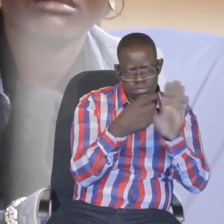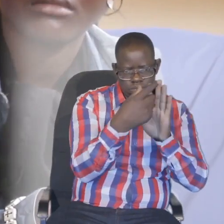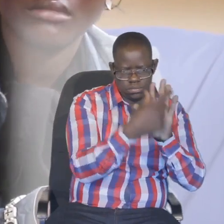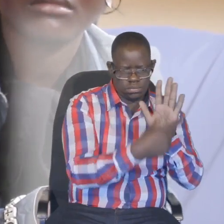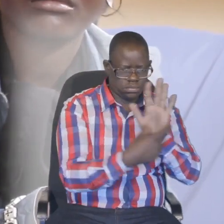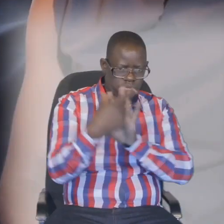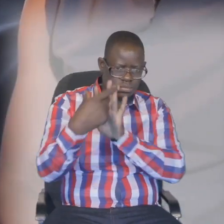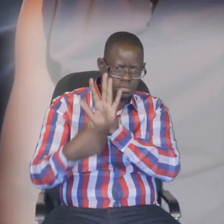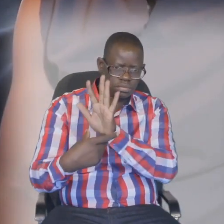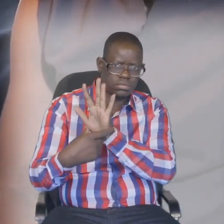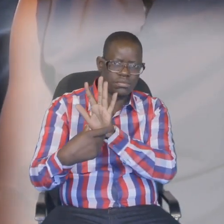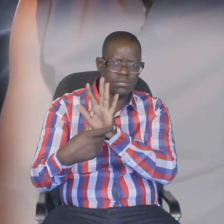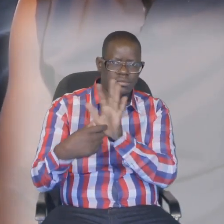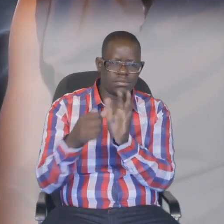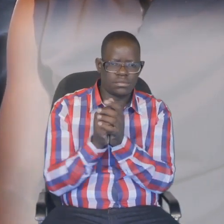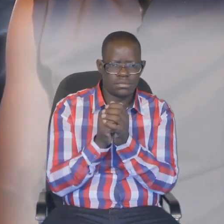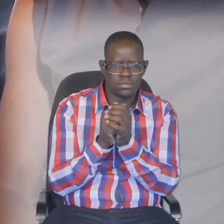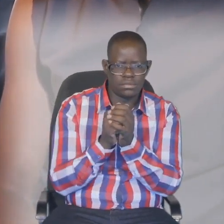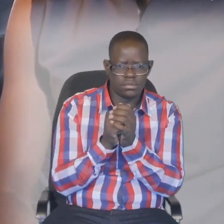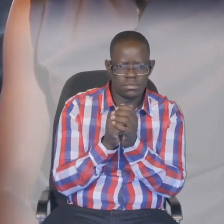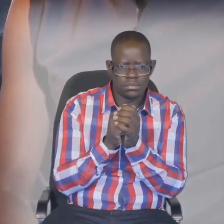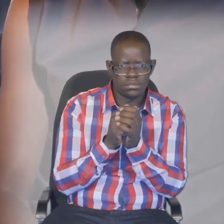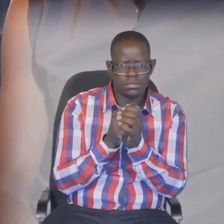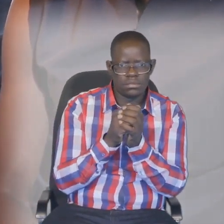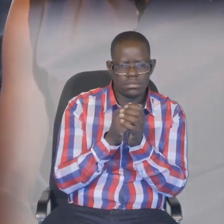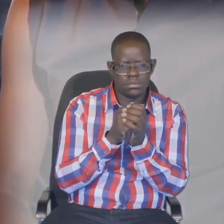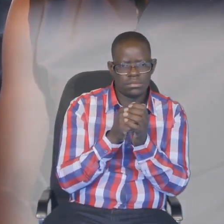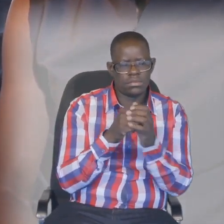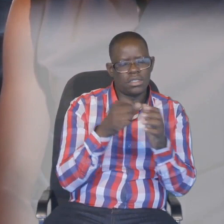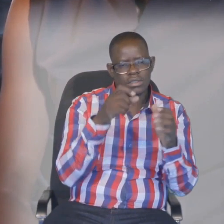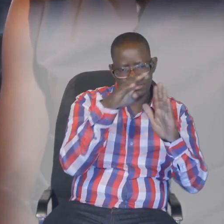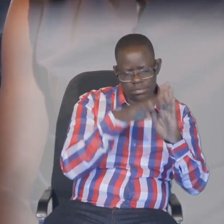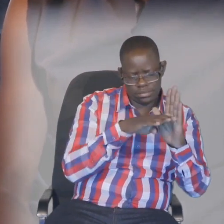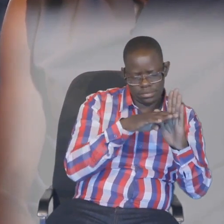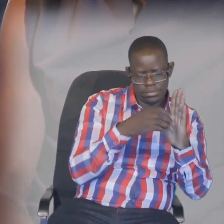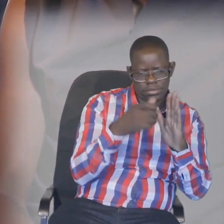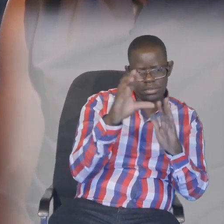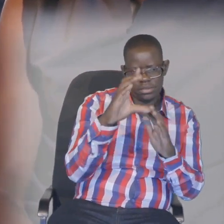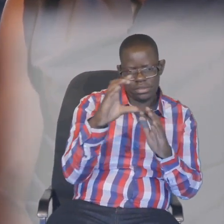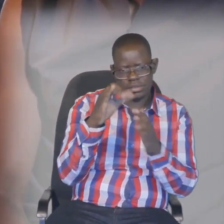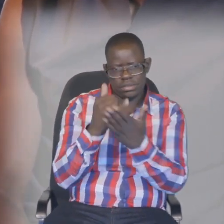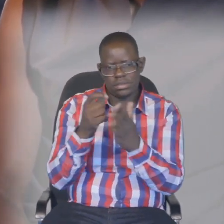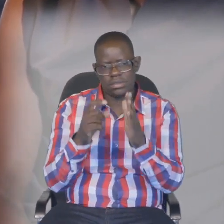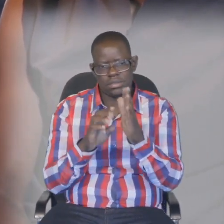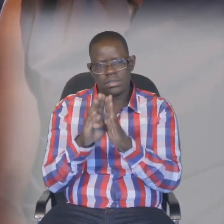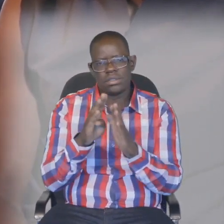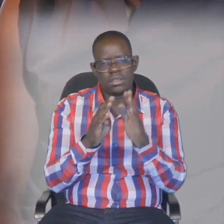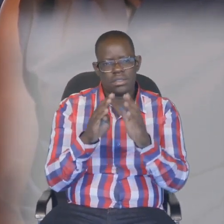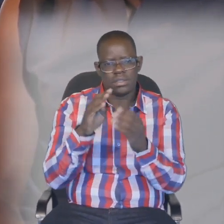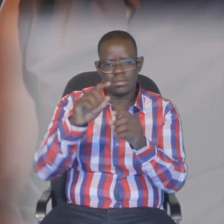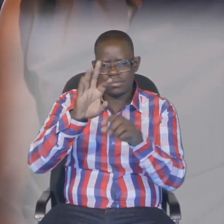follows. The assets increase on the debit side and decrease on the credit side. And the